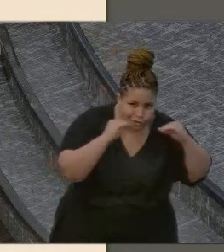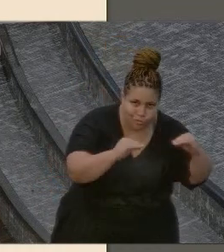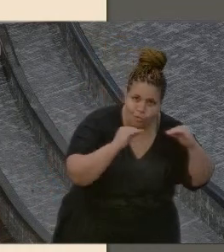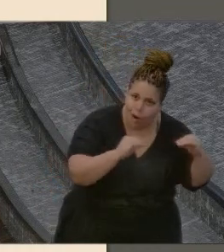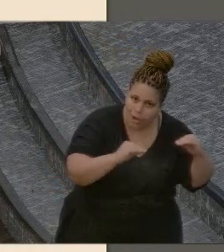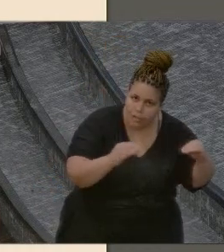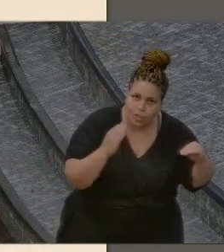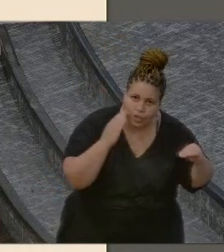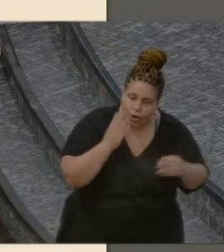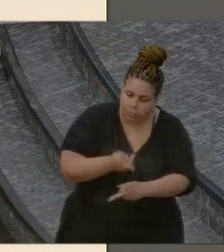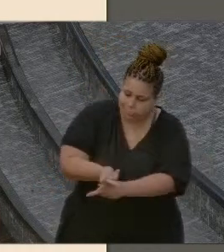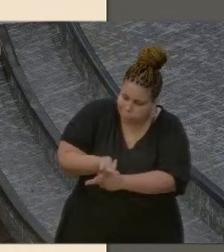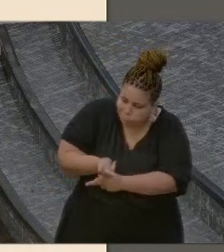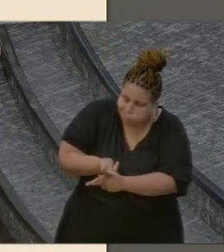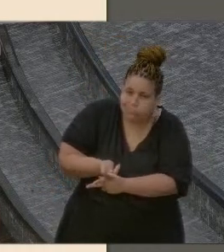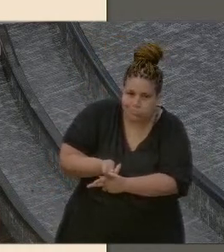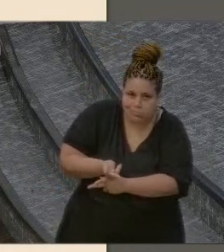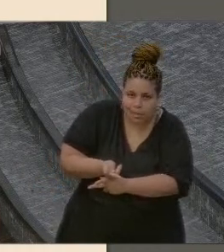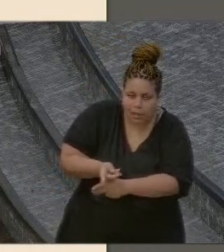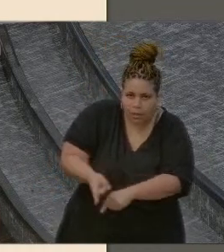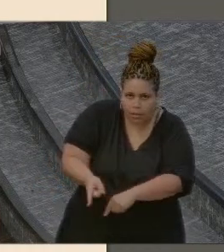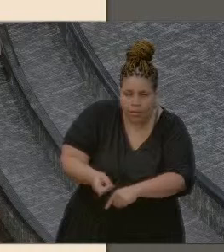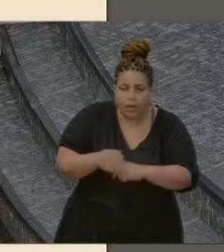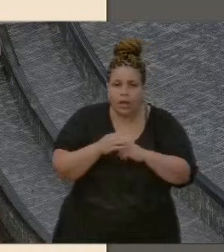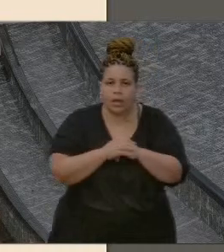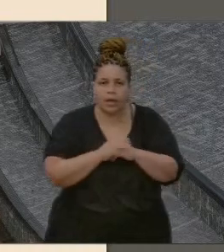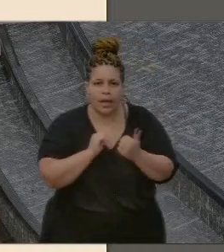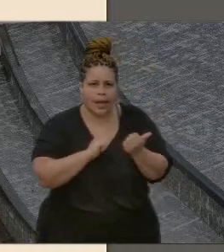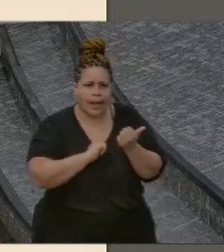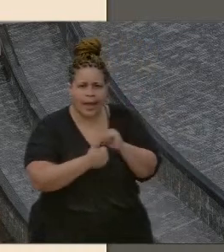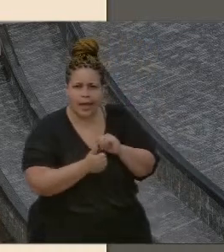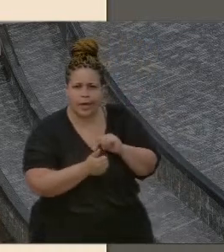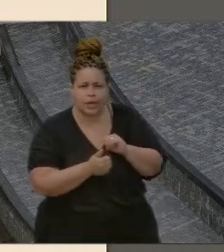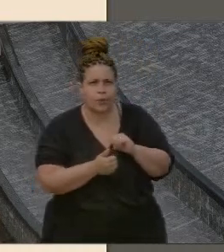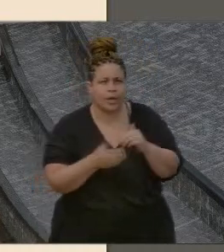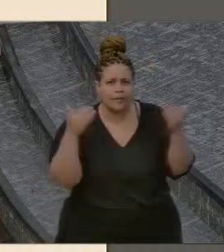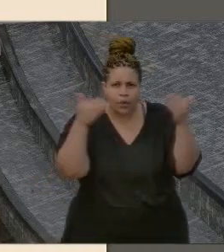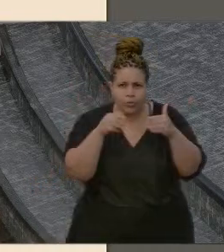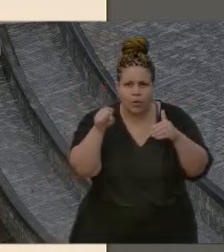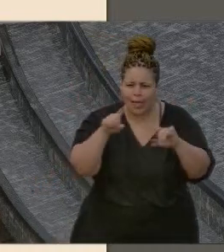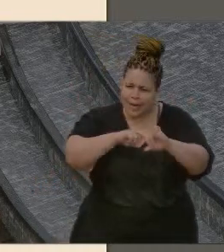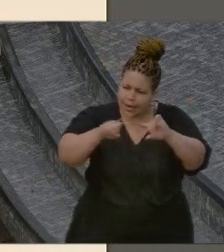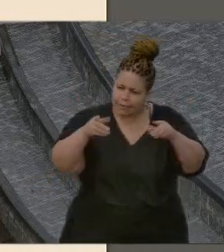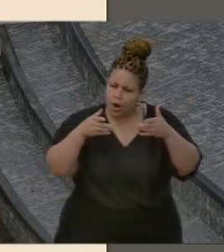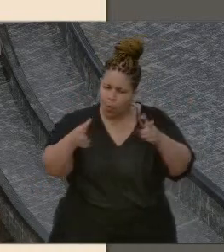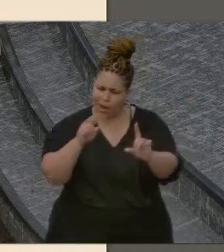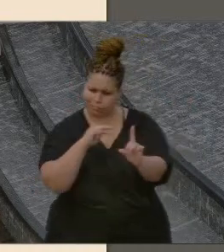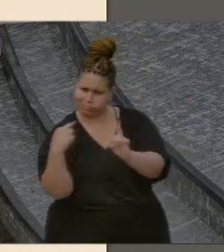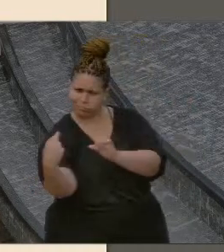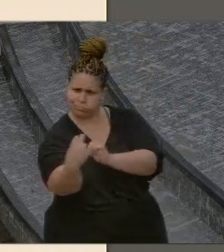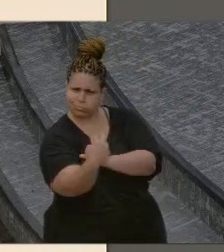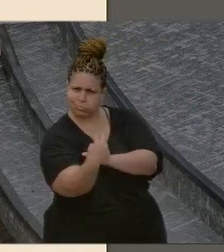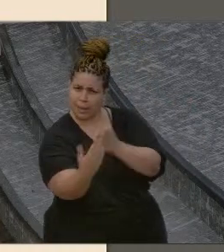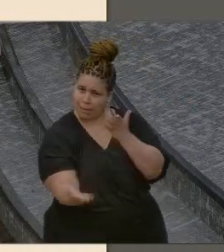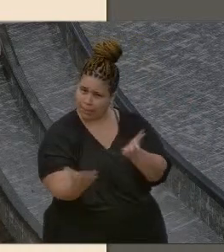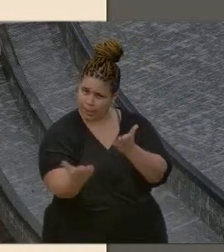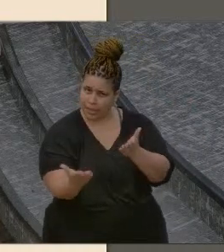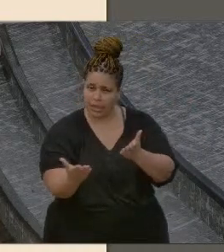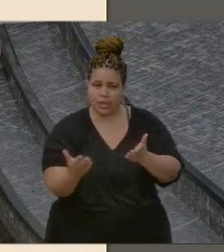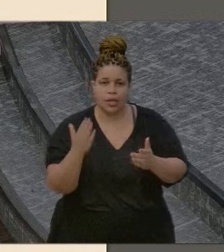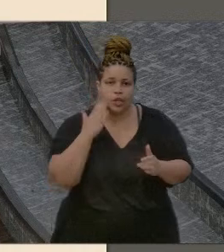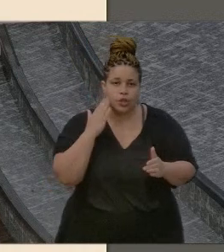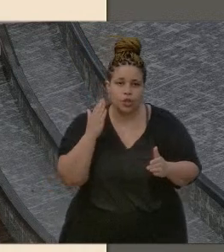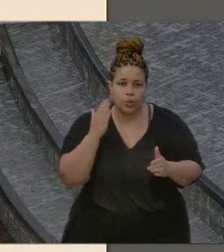is, how do we re-envision ISS? How do we have it go from perhaps a